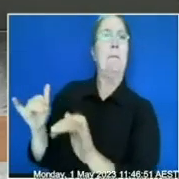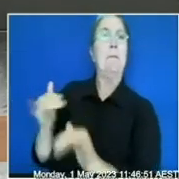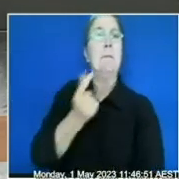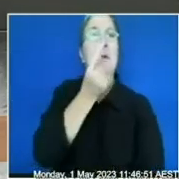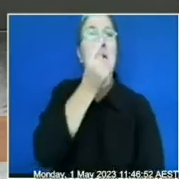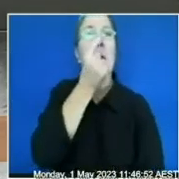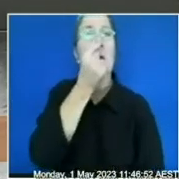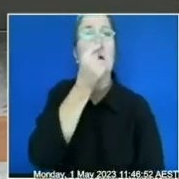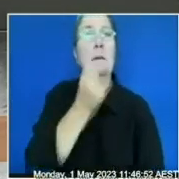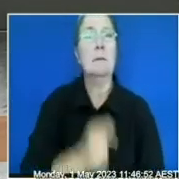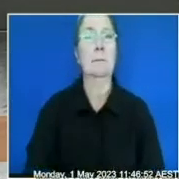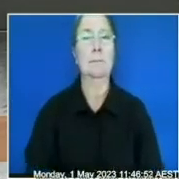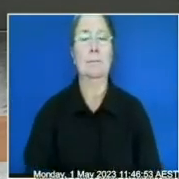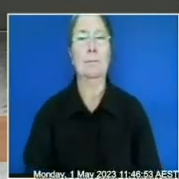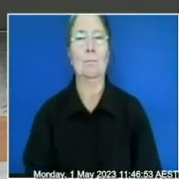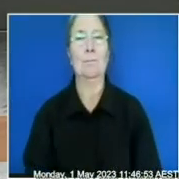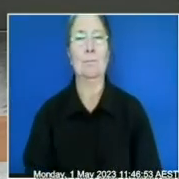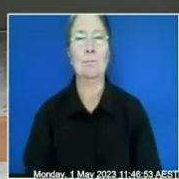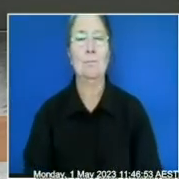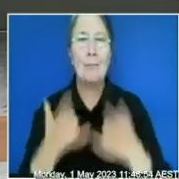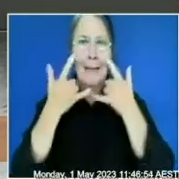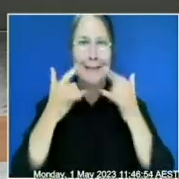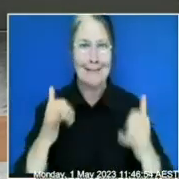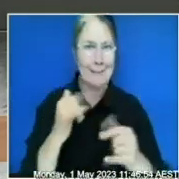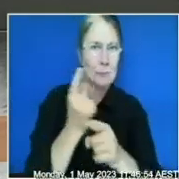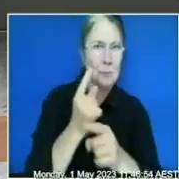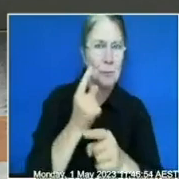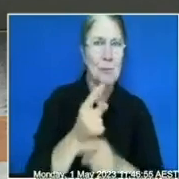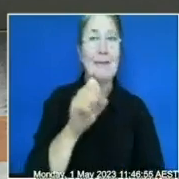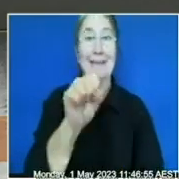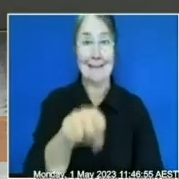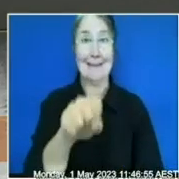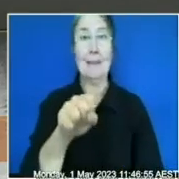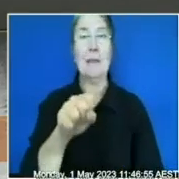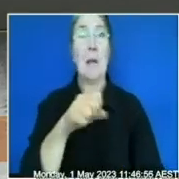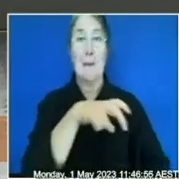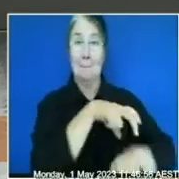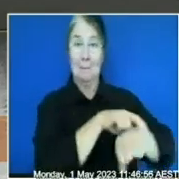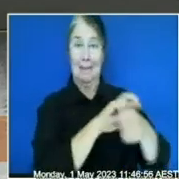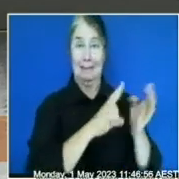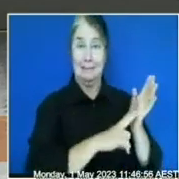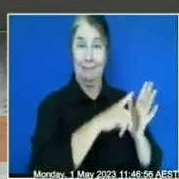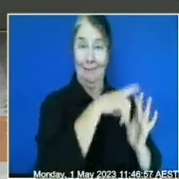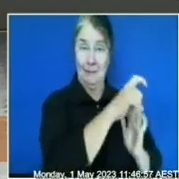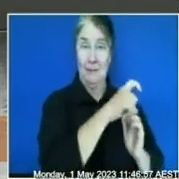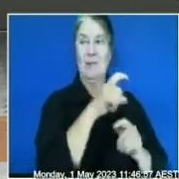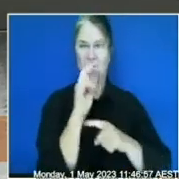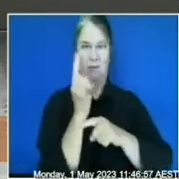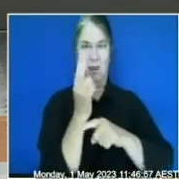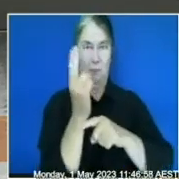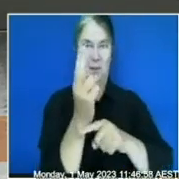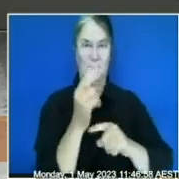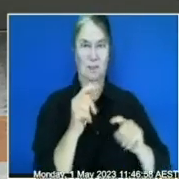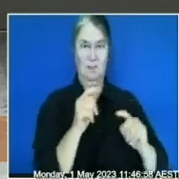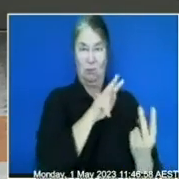in relation to that smaller cohort of people, it's right to say, isn't it, that for